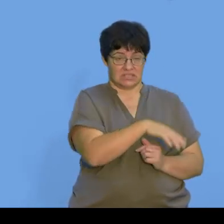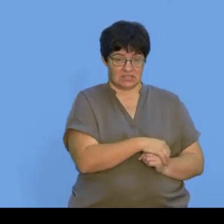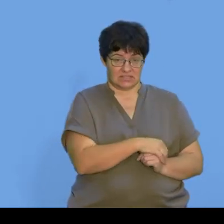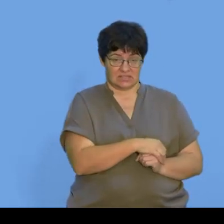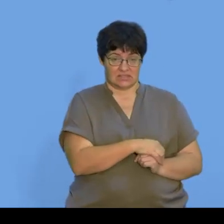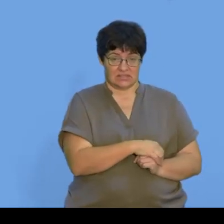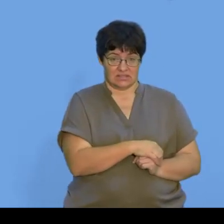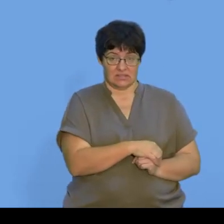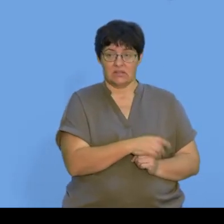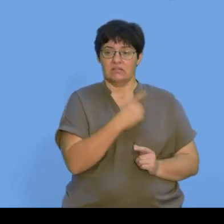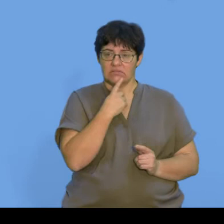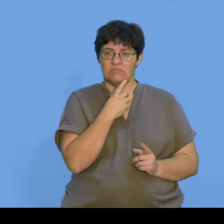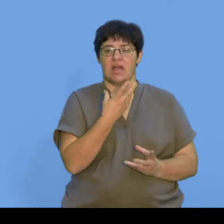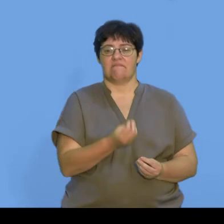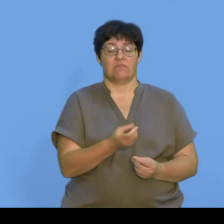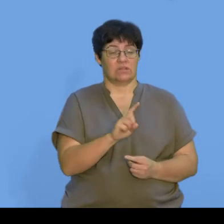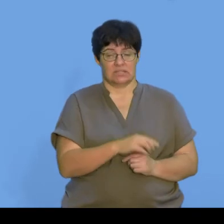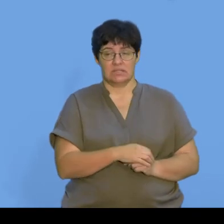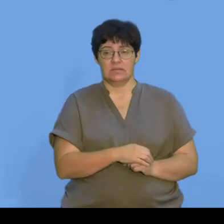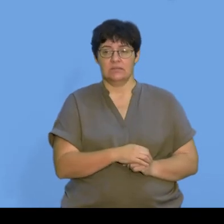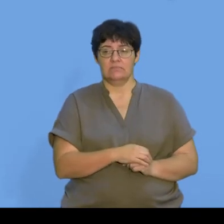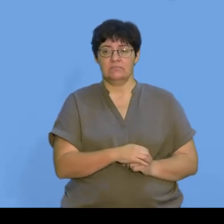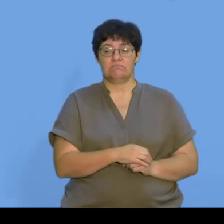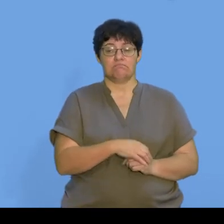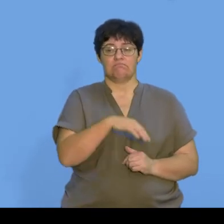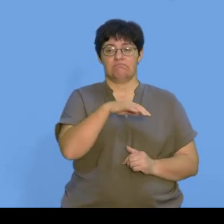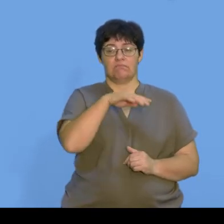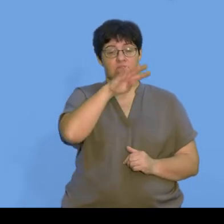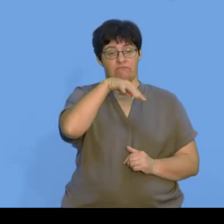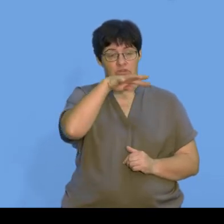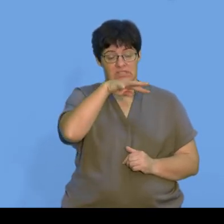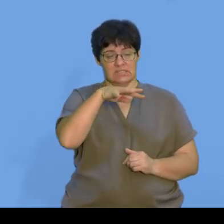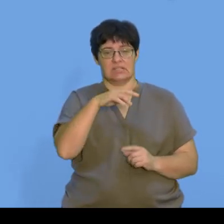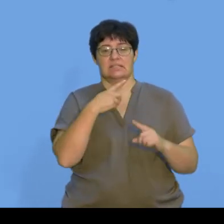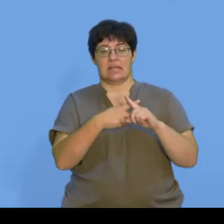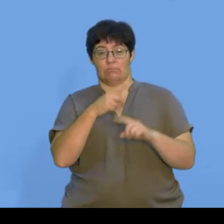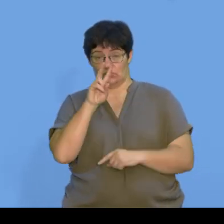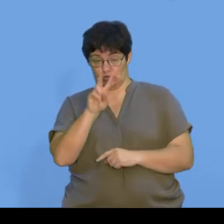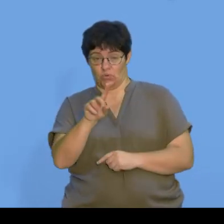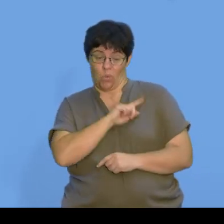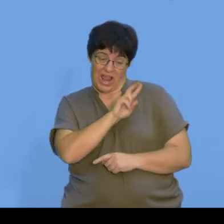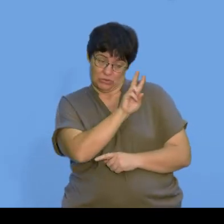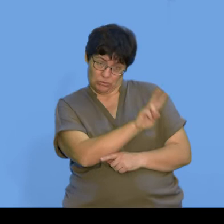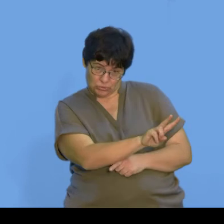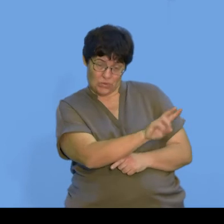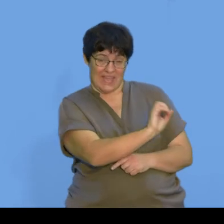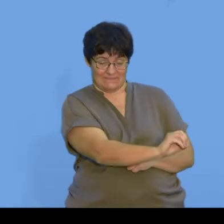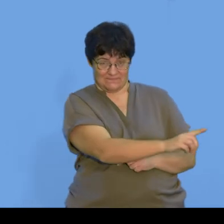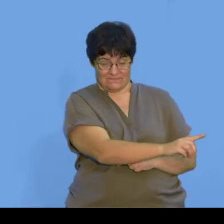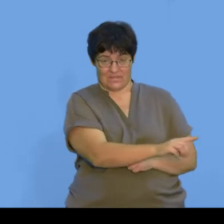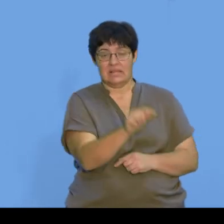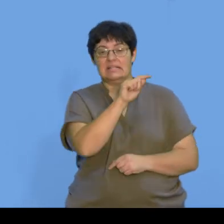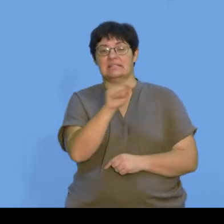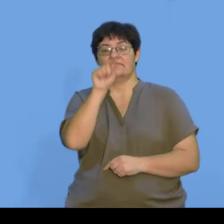okay, it's actually equals to 14 multiplied by 2, because there's 2 of them, divided by the